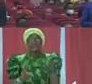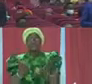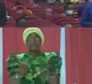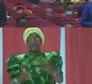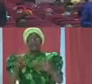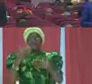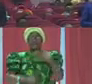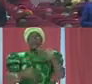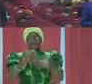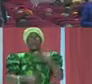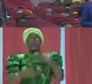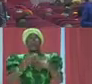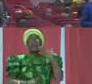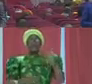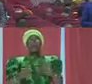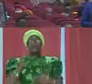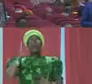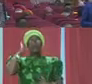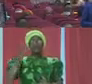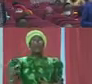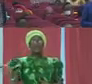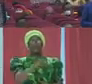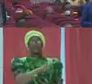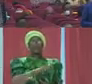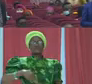will you please shout hallelujah?